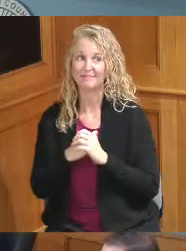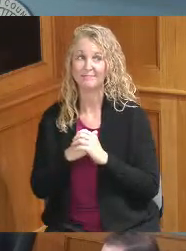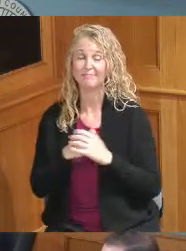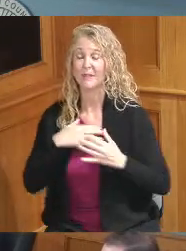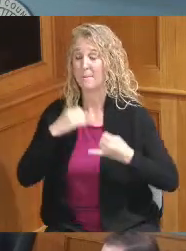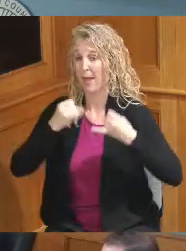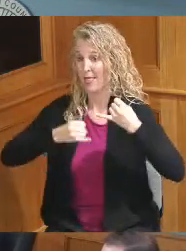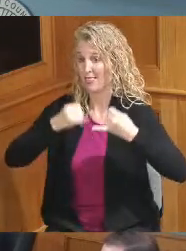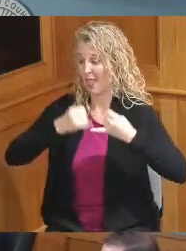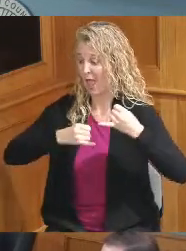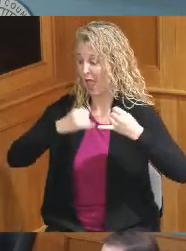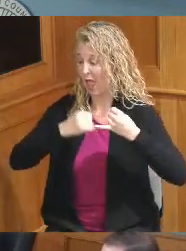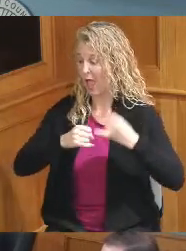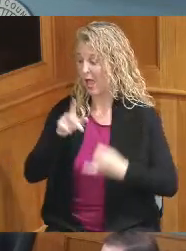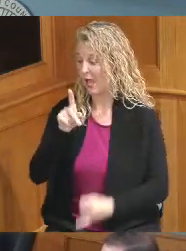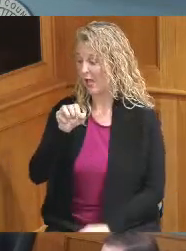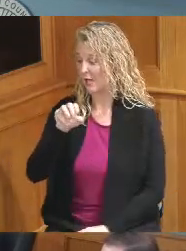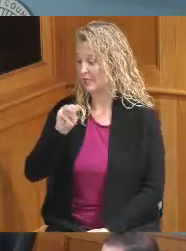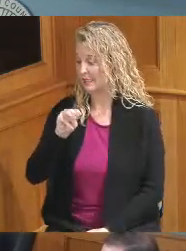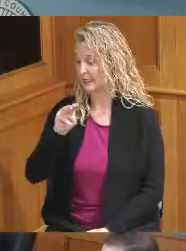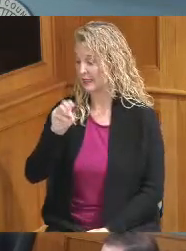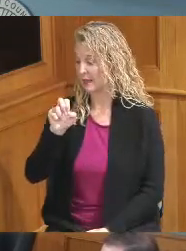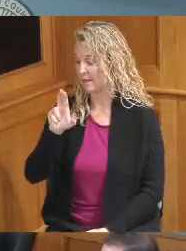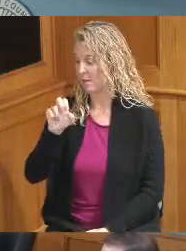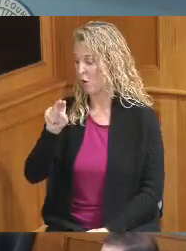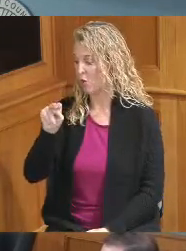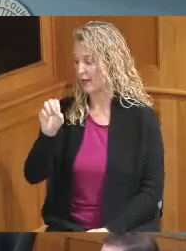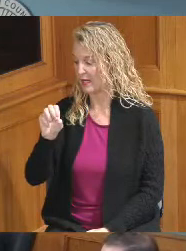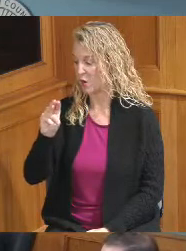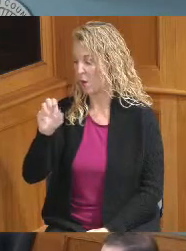My last honoree is Kim Marino Mays.